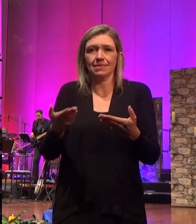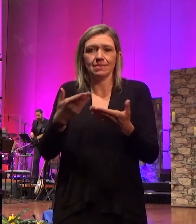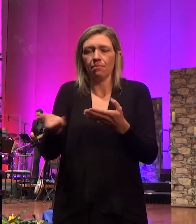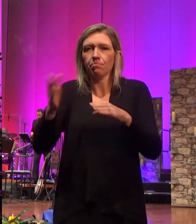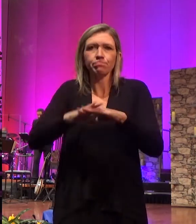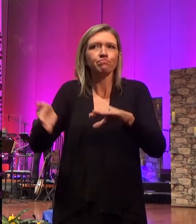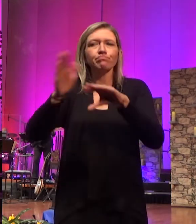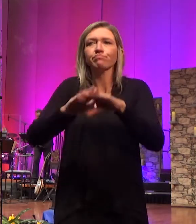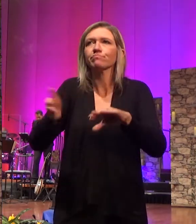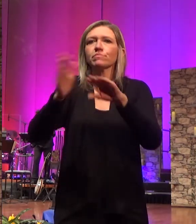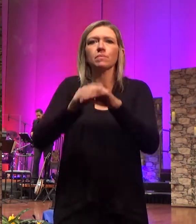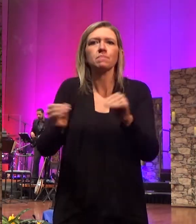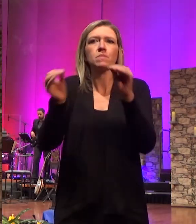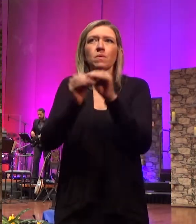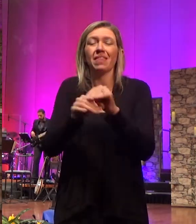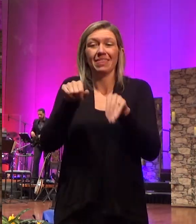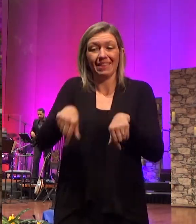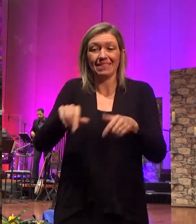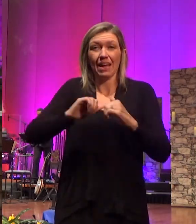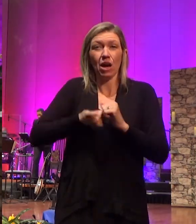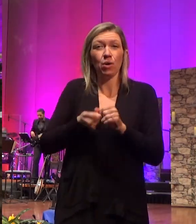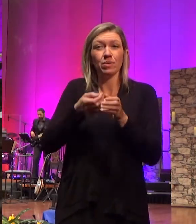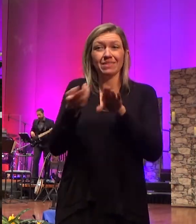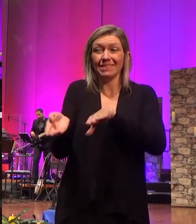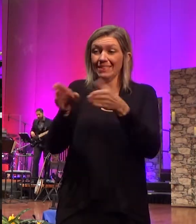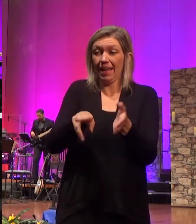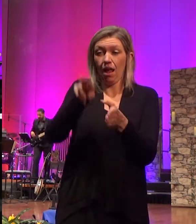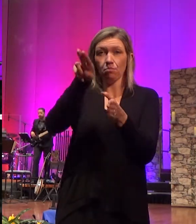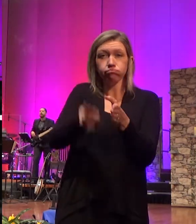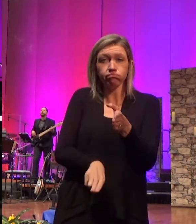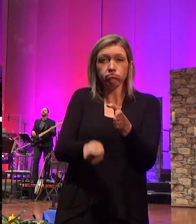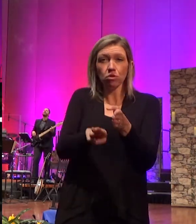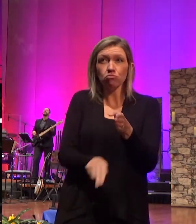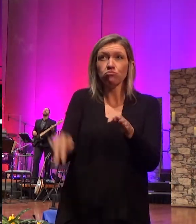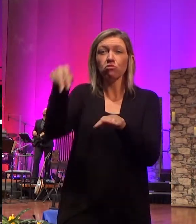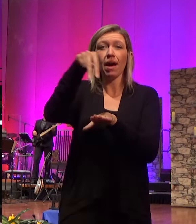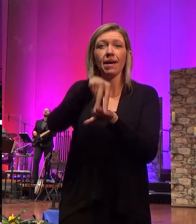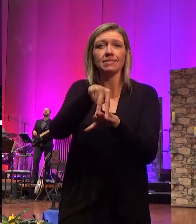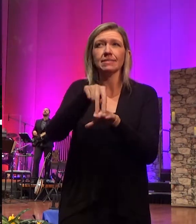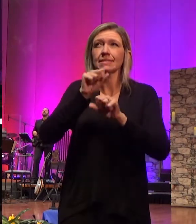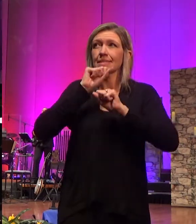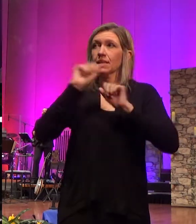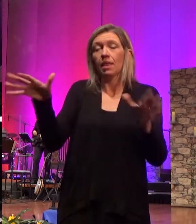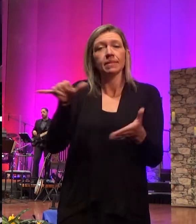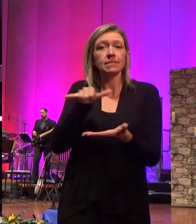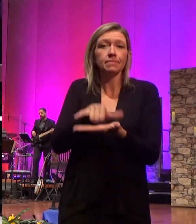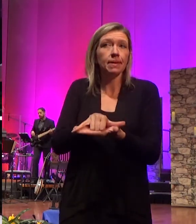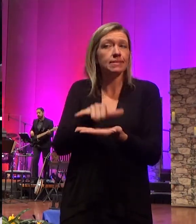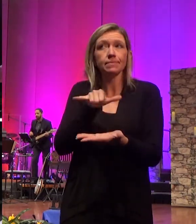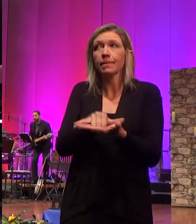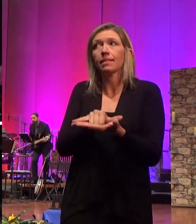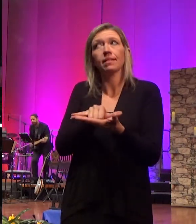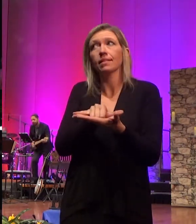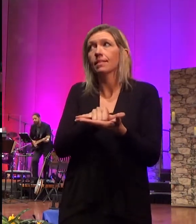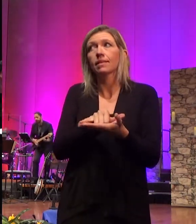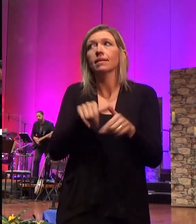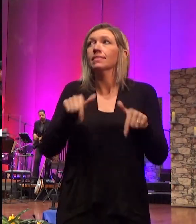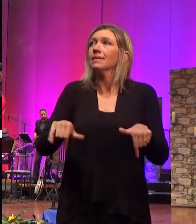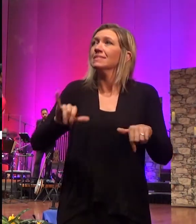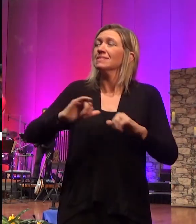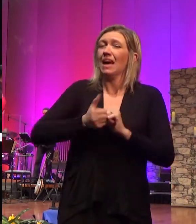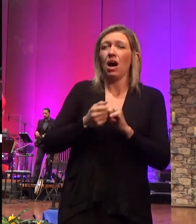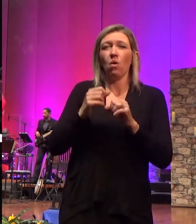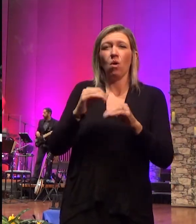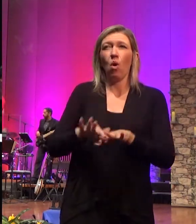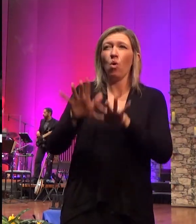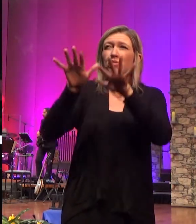multiply. This is how dead men start to rise. Nothing's impossible, nothing's impossible. This is how